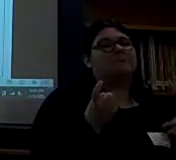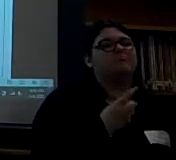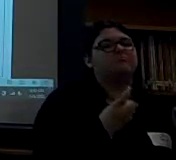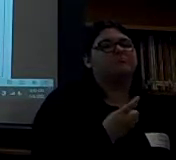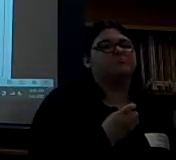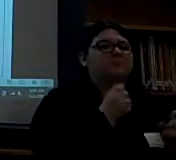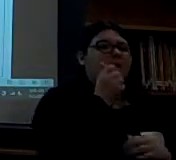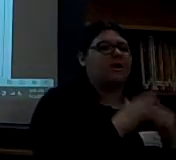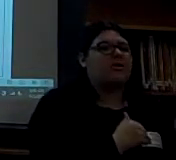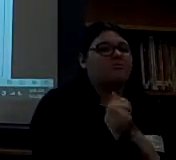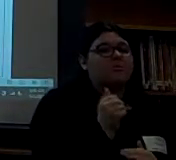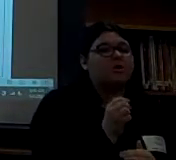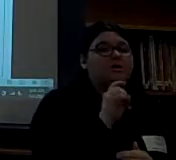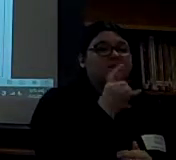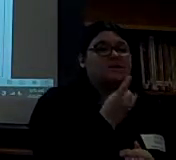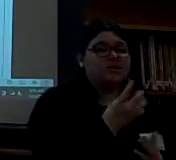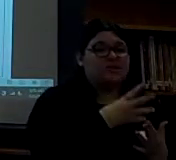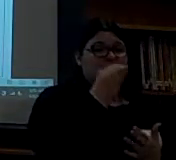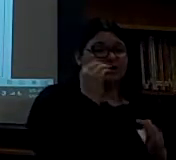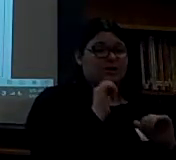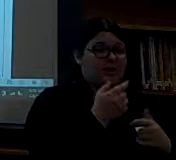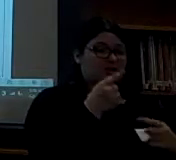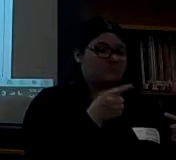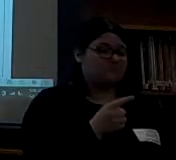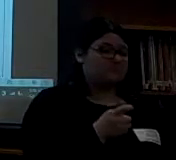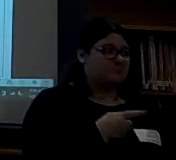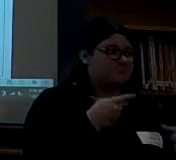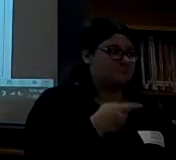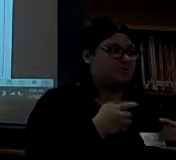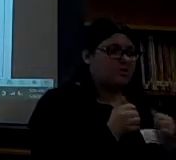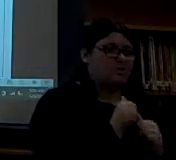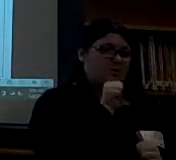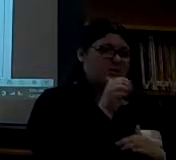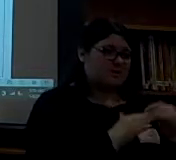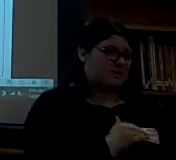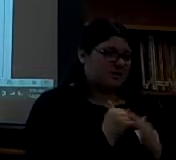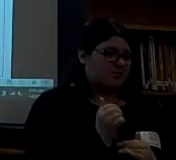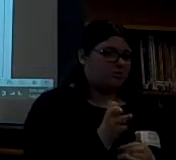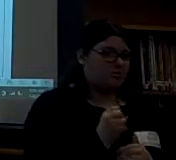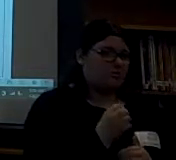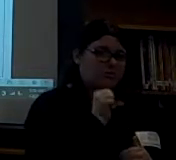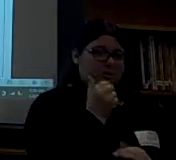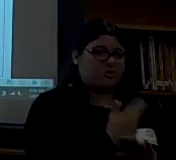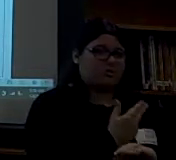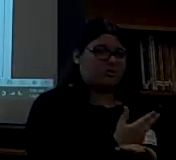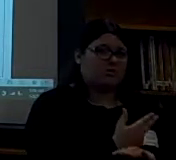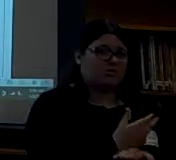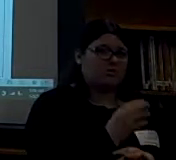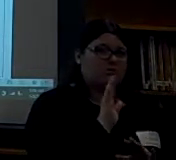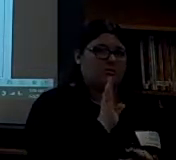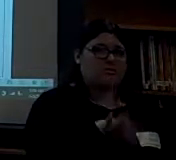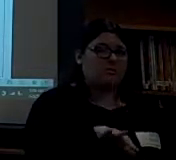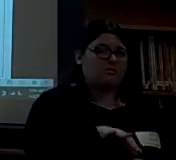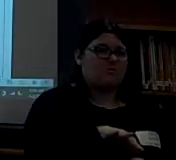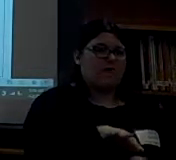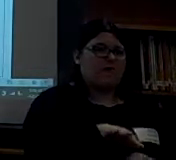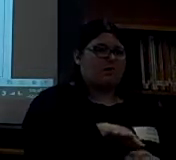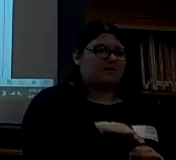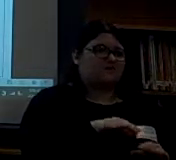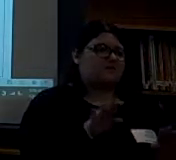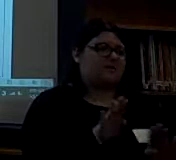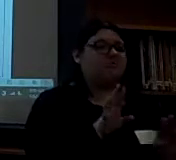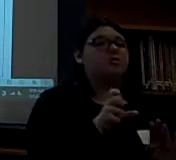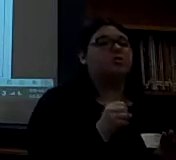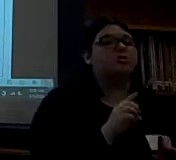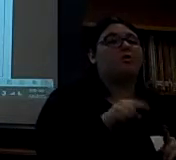kids learn to handle discomfort, they don't use these unhealthy coping mechanisms. So what your son, is that a son or daughter? Yeah, son. Your son. When